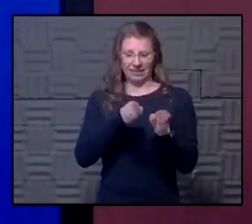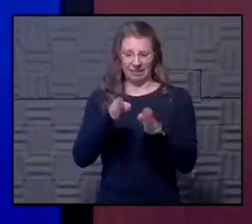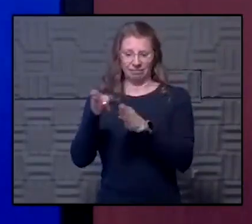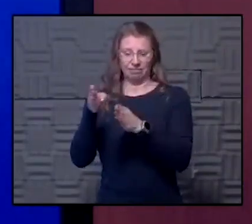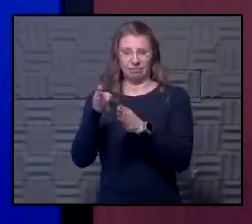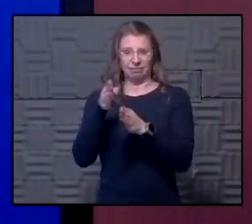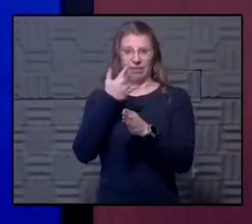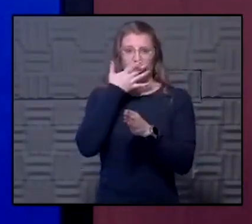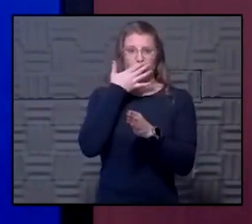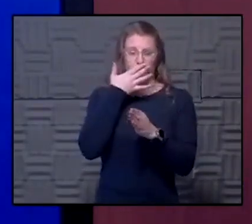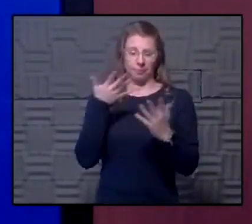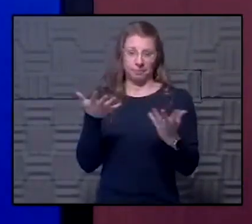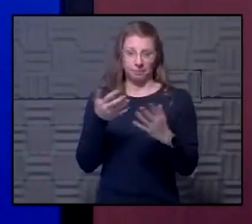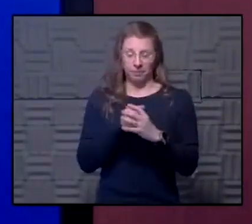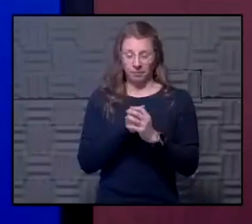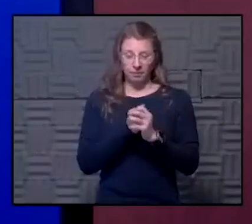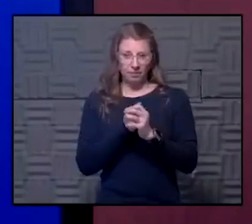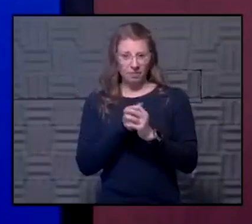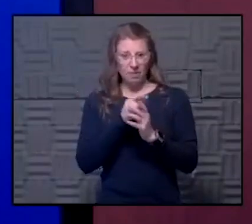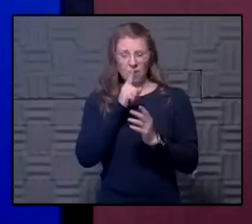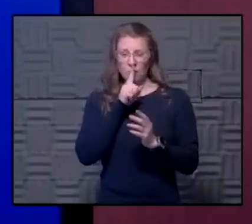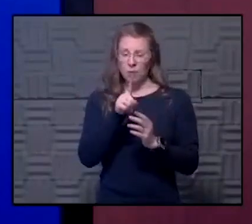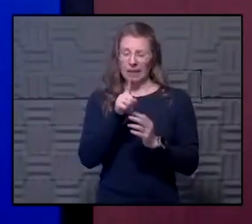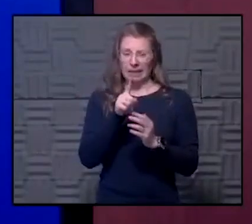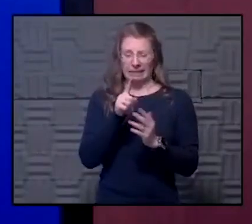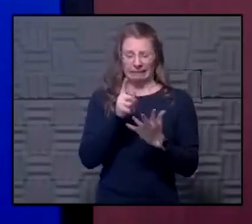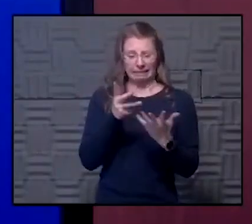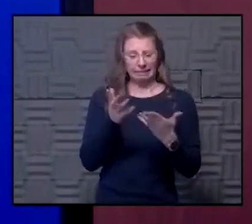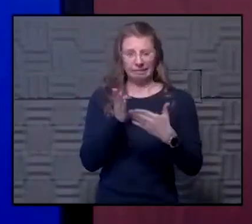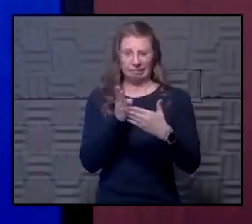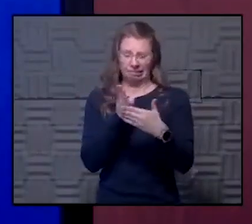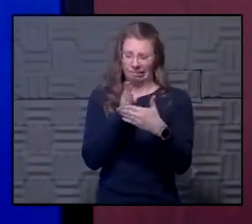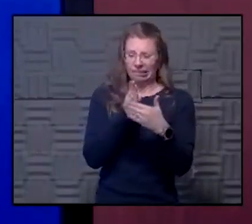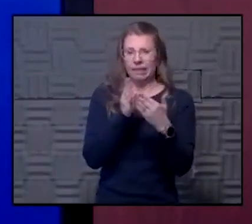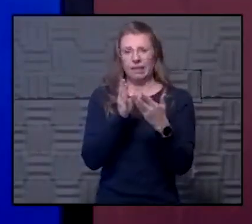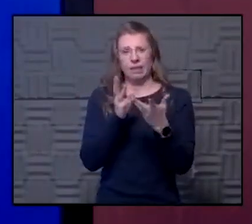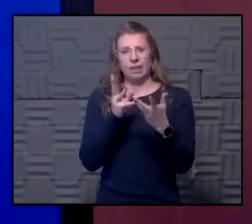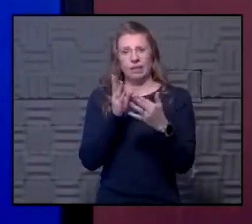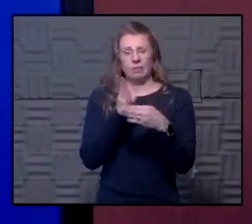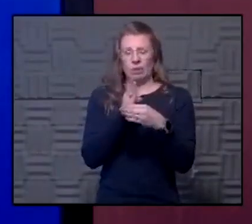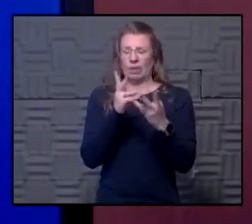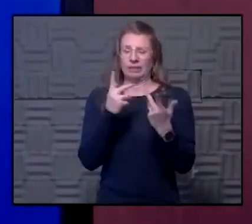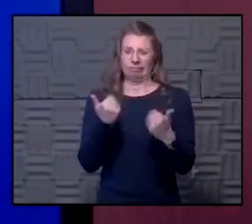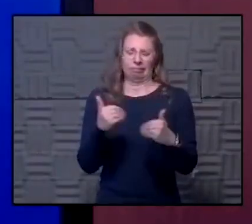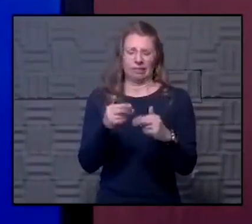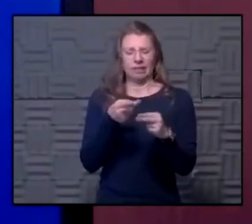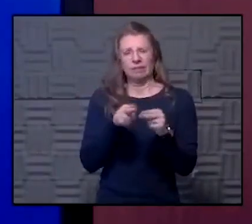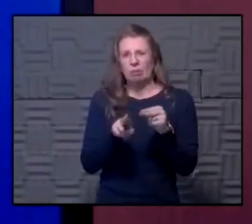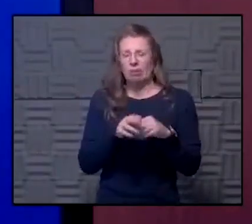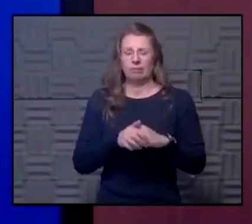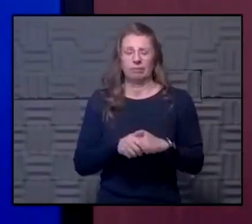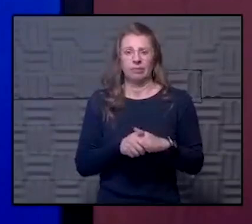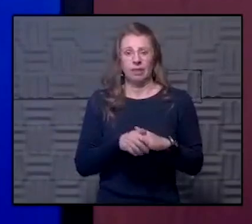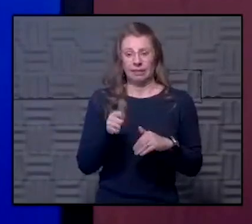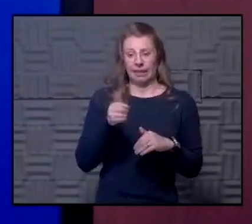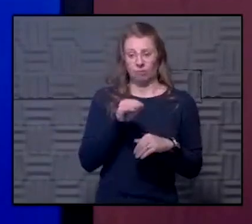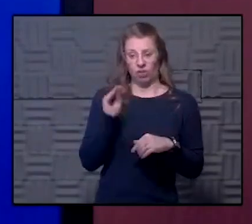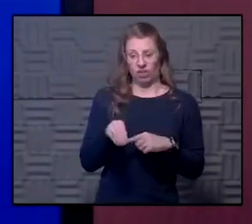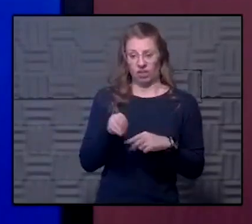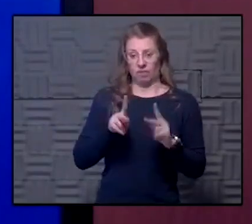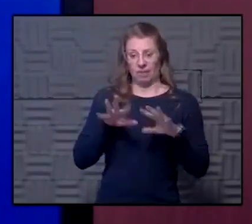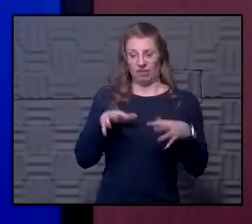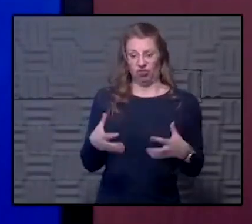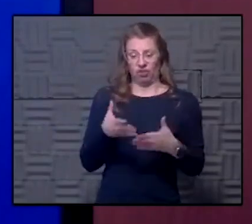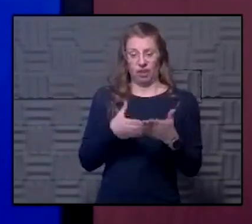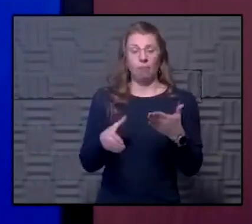so the band is really, really narrow. The reality is in most places, we're talking somewhere around 10% of the population